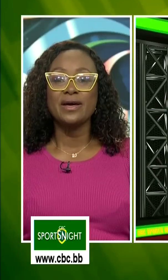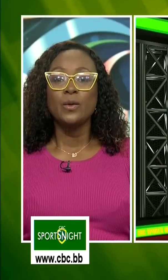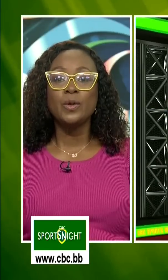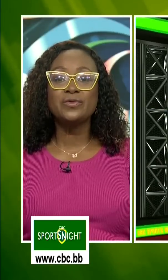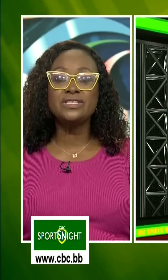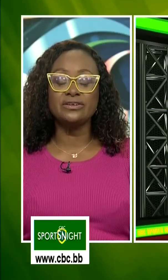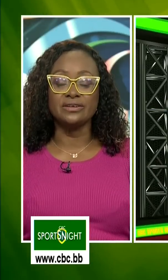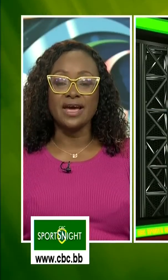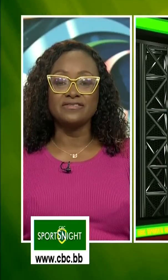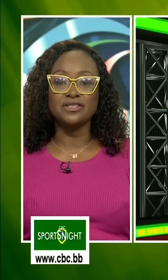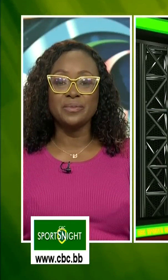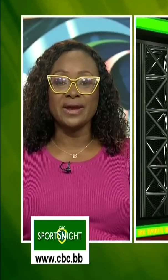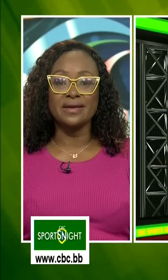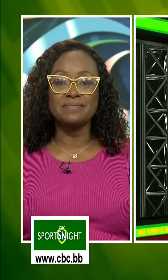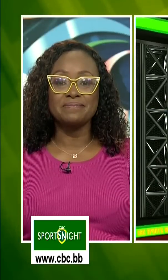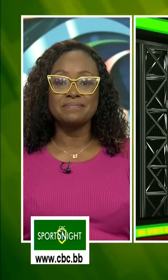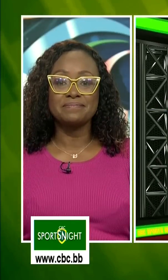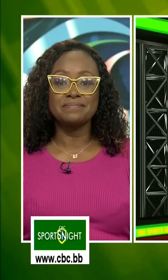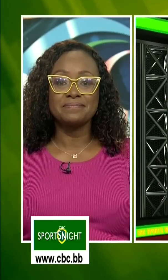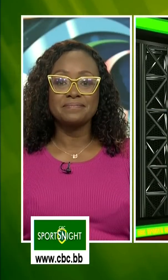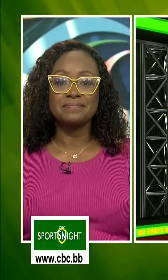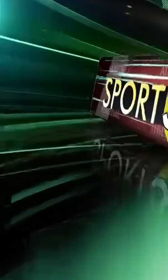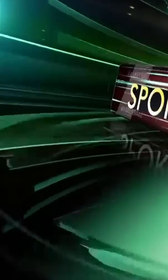Mark. We'll return after the break.